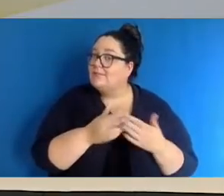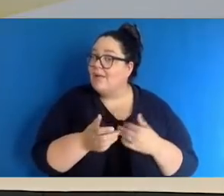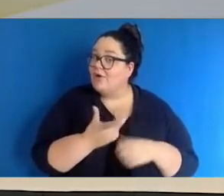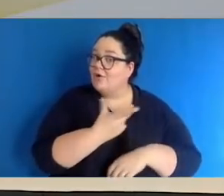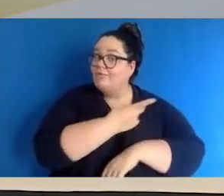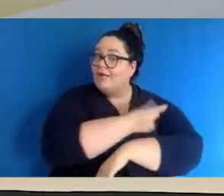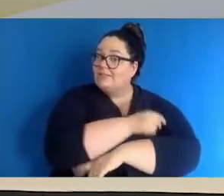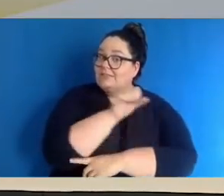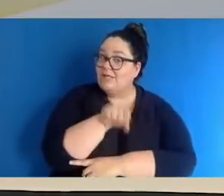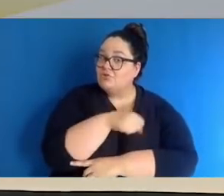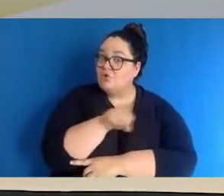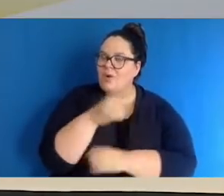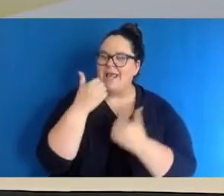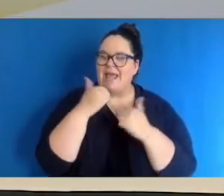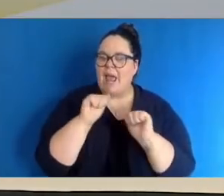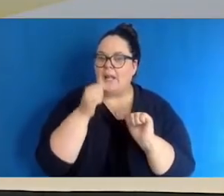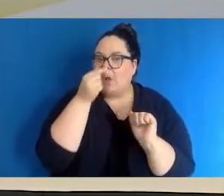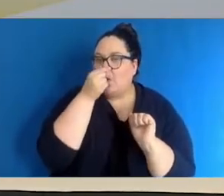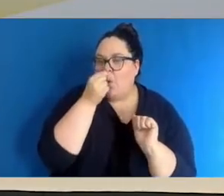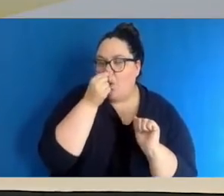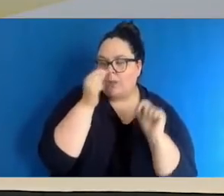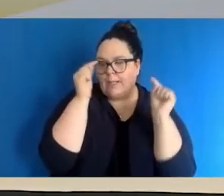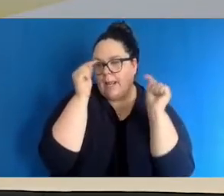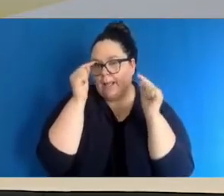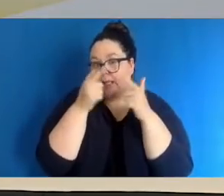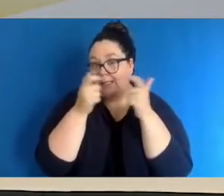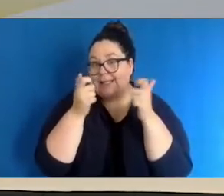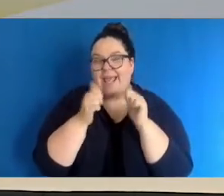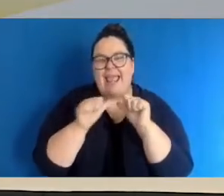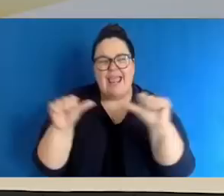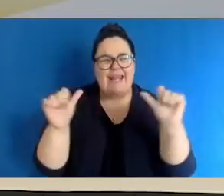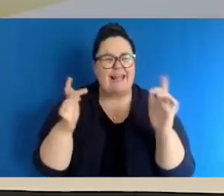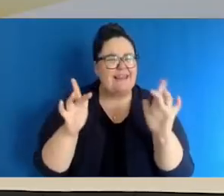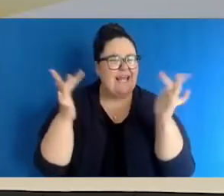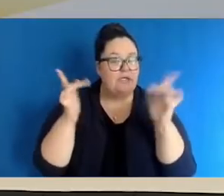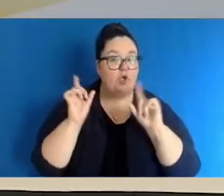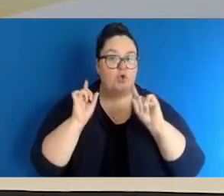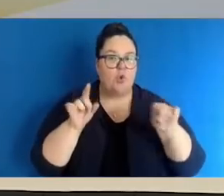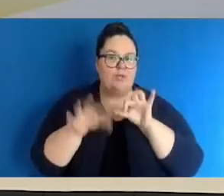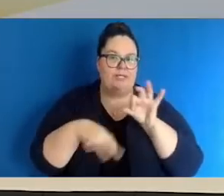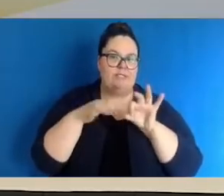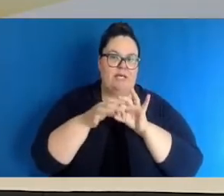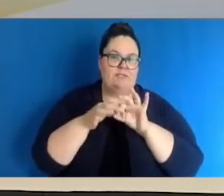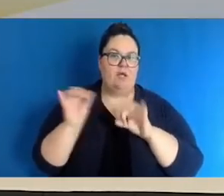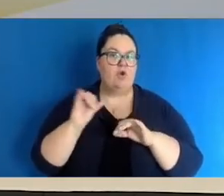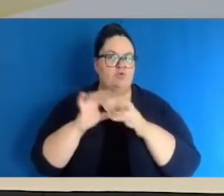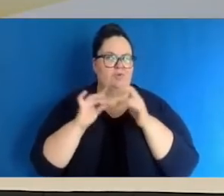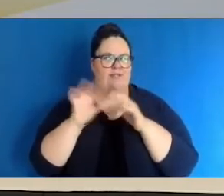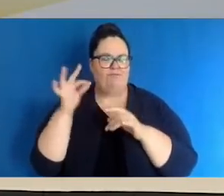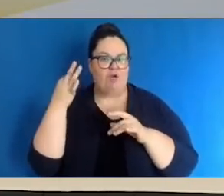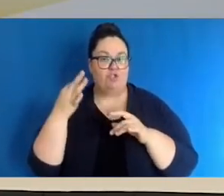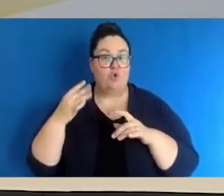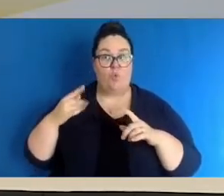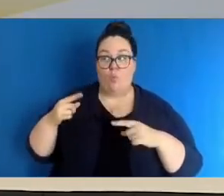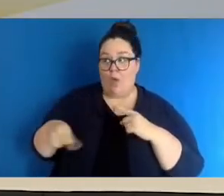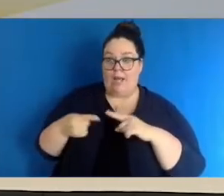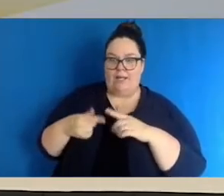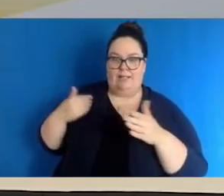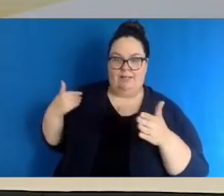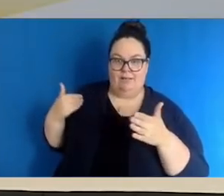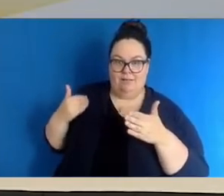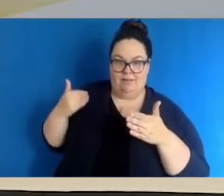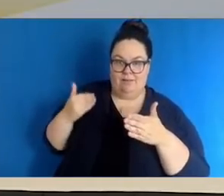not, if you have any symptoms, go get tested. And I said in French too, and as we approach the last week or so, if you have